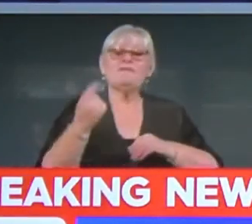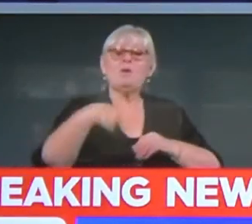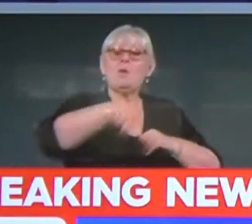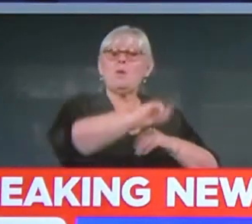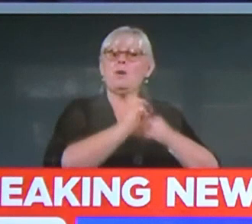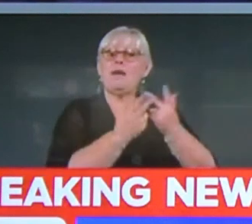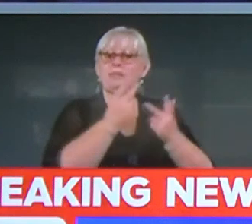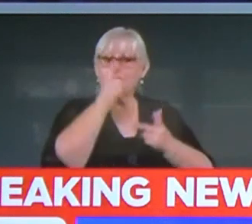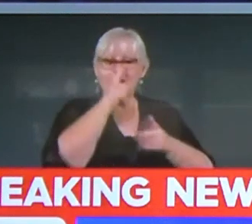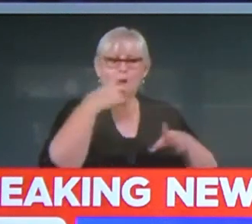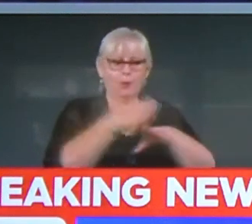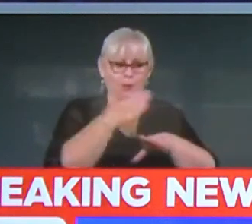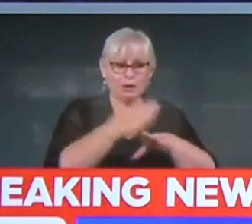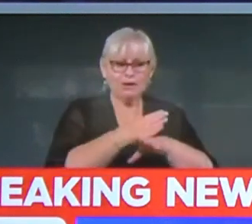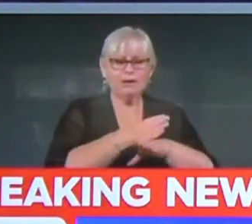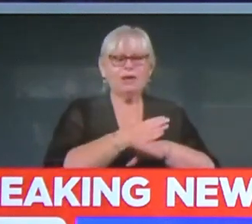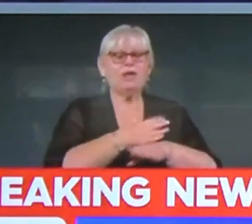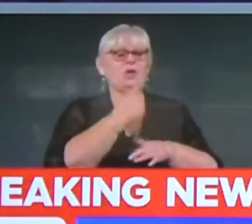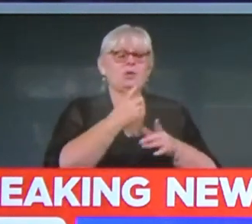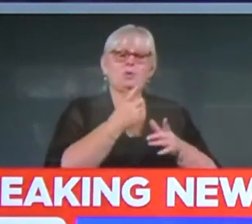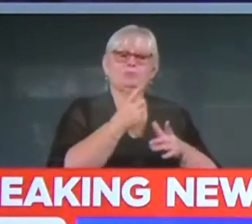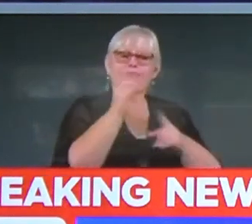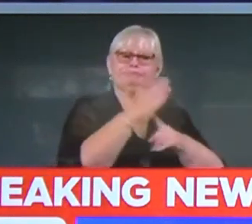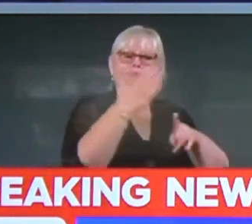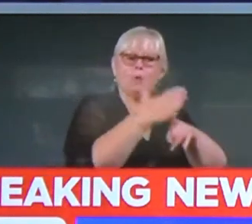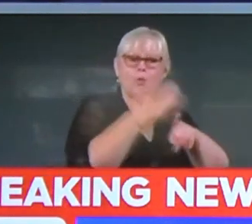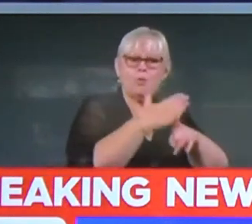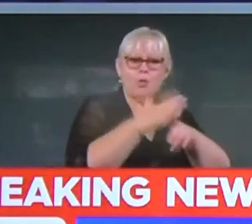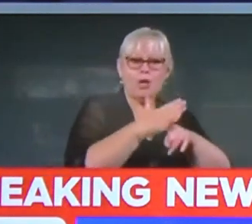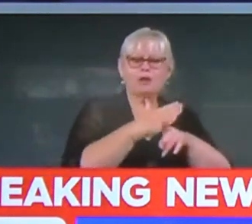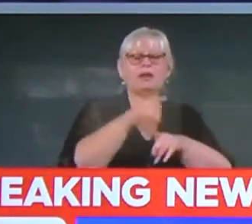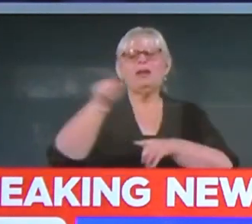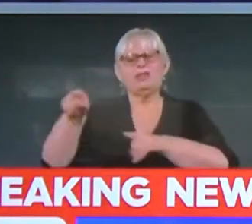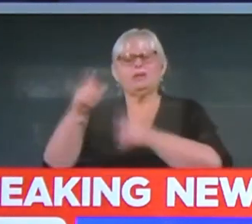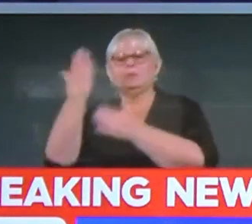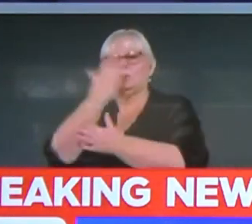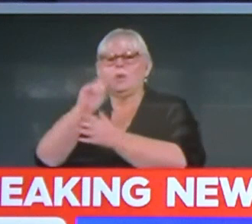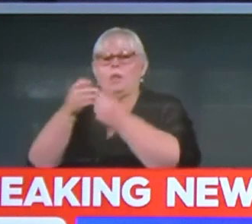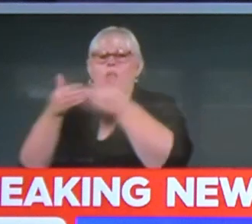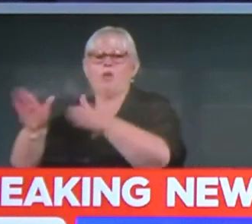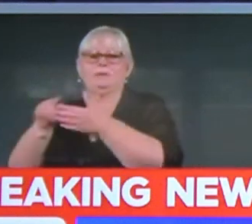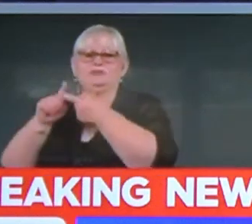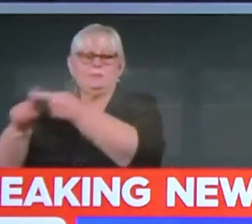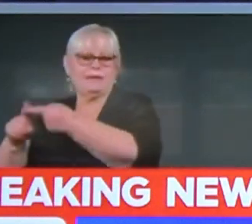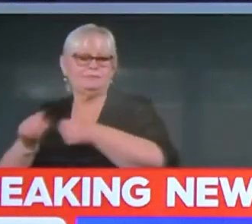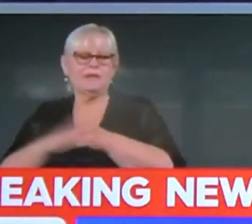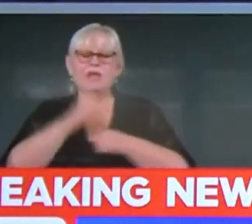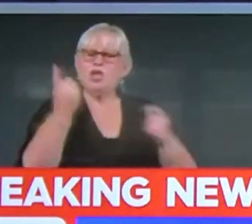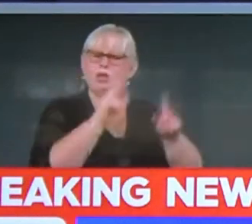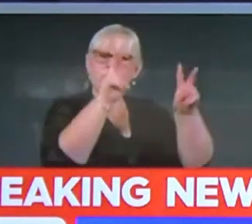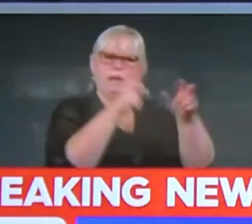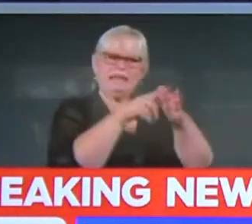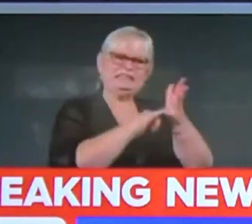workers who need to send their children to school, that's why the school needs to remain open. Now, if you ask me, who's an essential